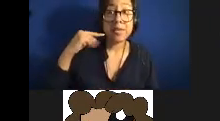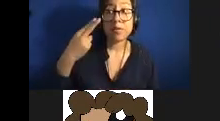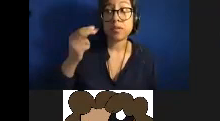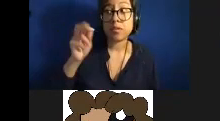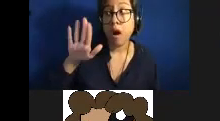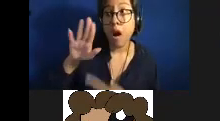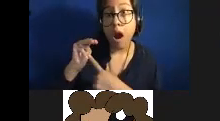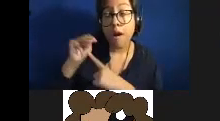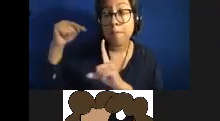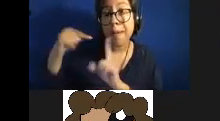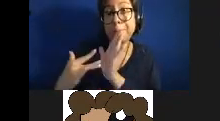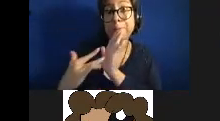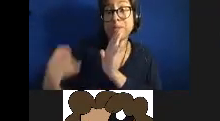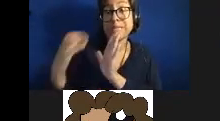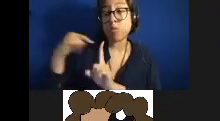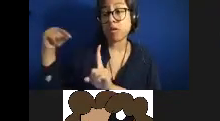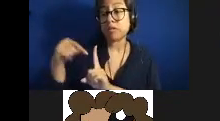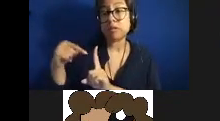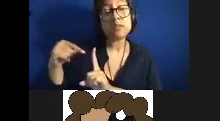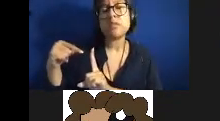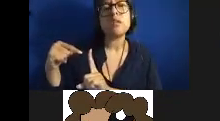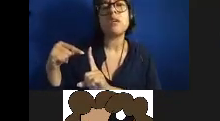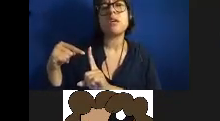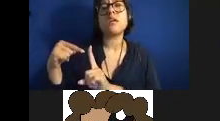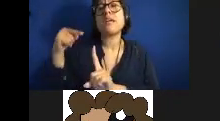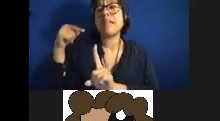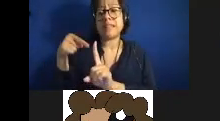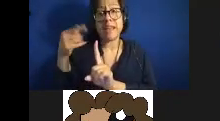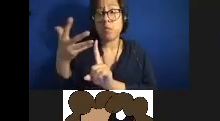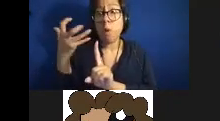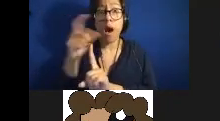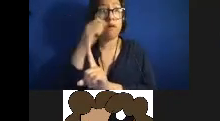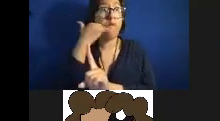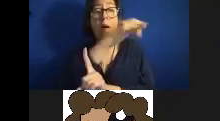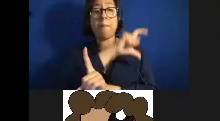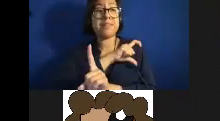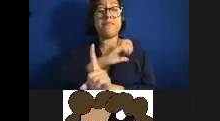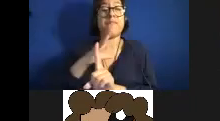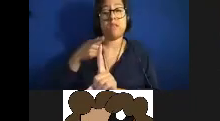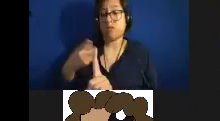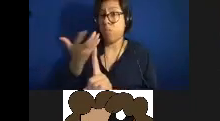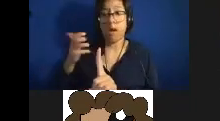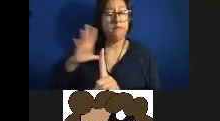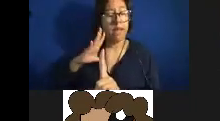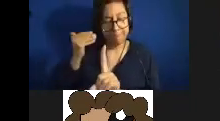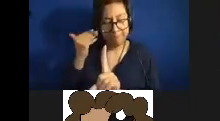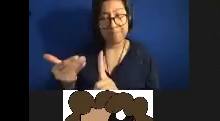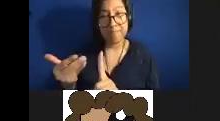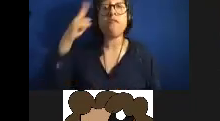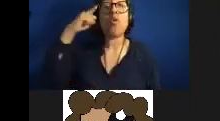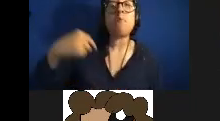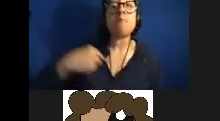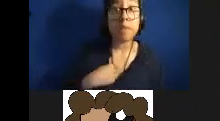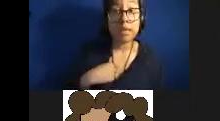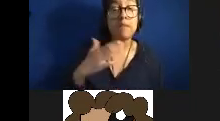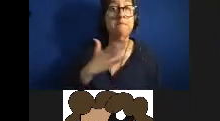police, that is what they want. I would never push for that. But if that's what they want, then that is what they want. But for me,